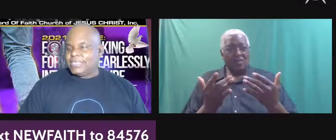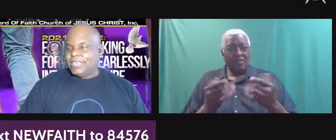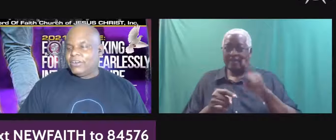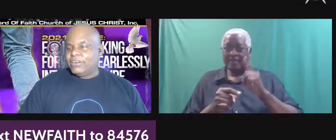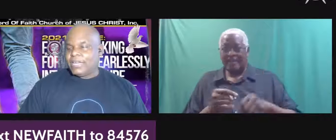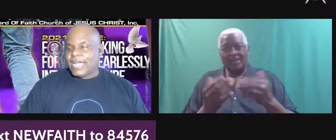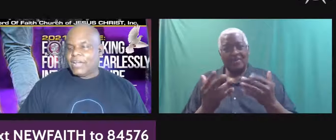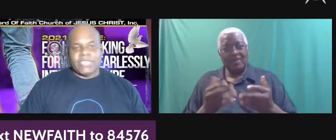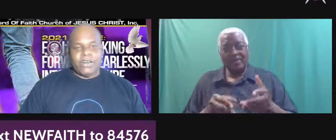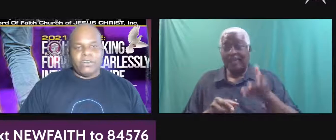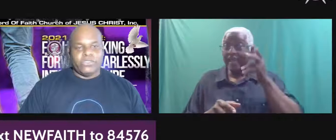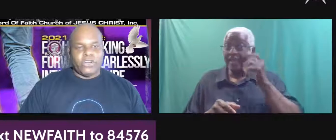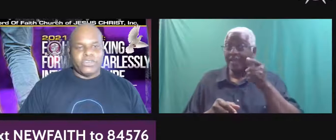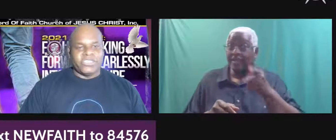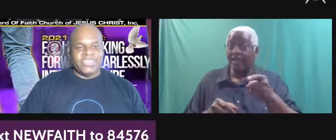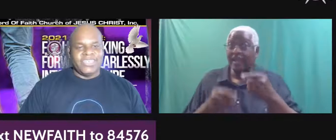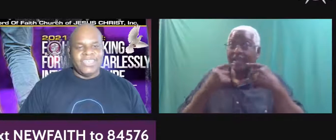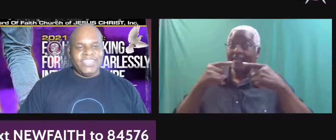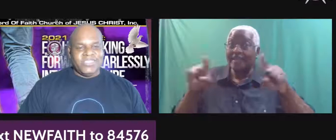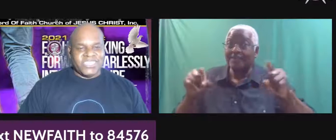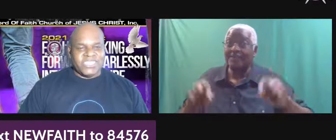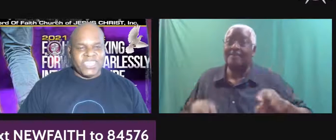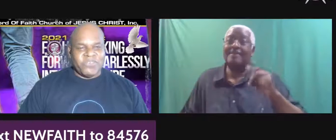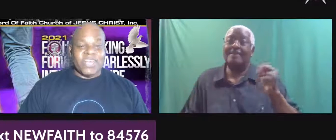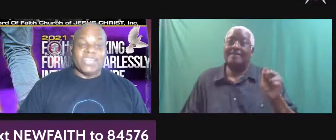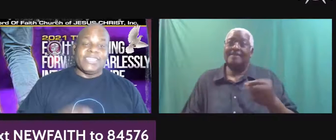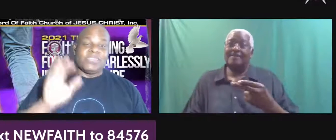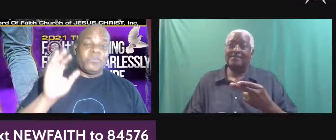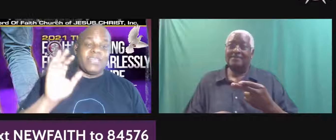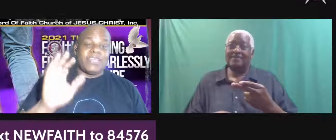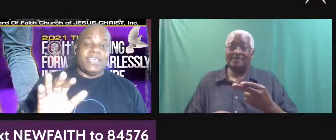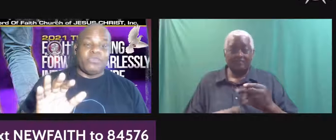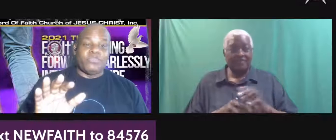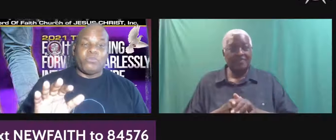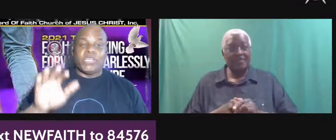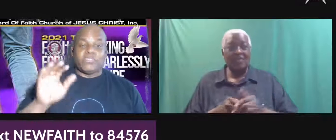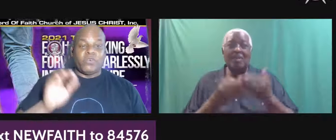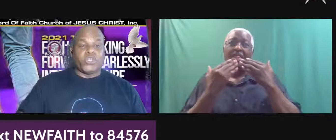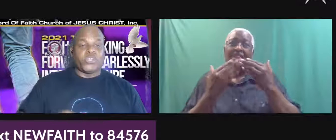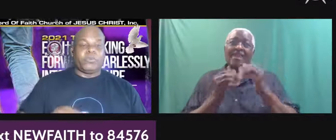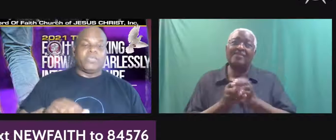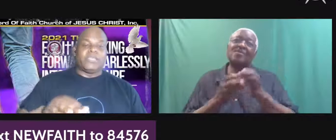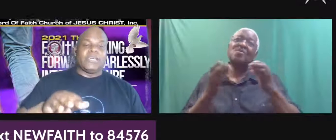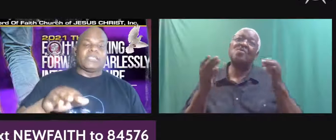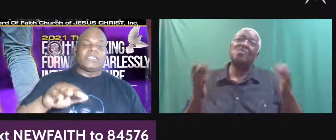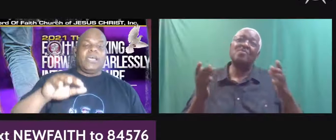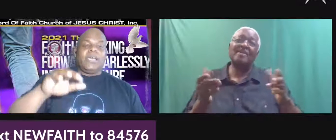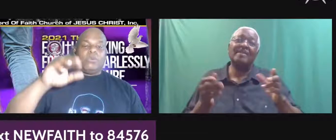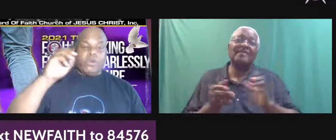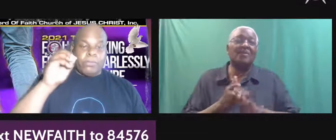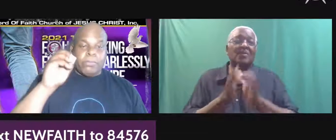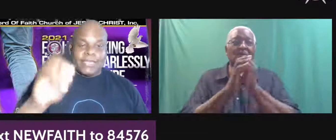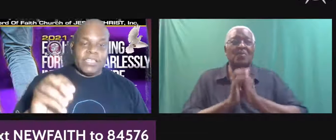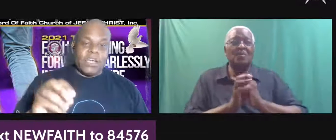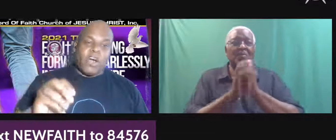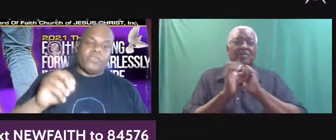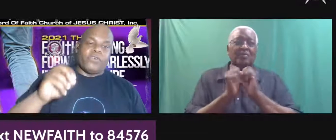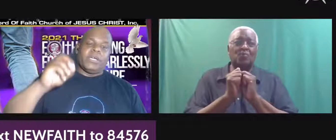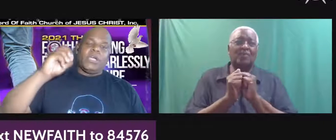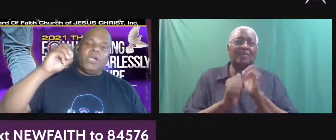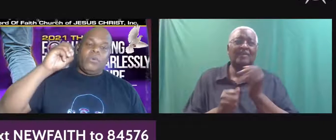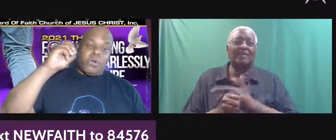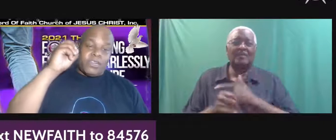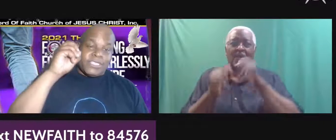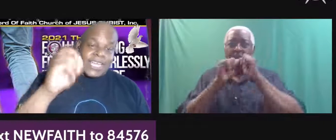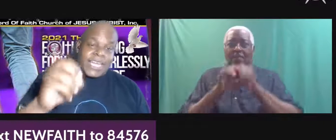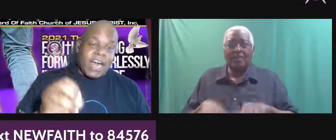Can't wait to hear and announce that on Thursday. So just get ready. Listen, we thank you so much for worshiping with us. We're going to bless the